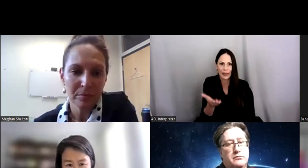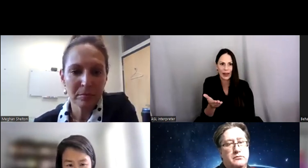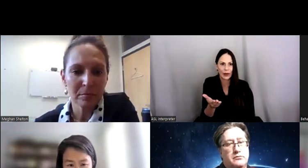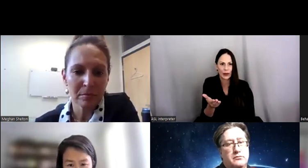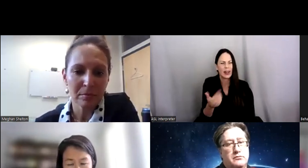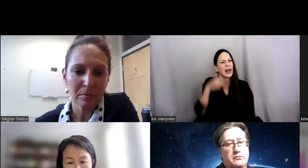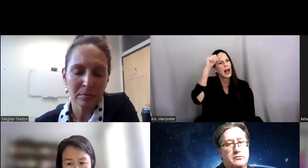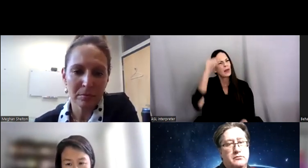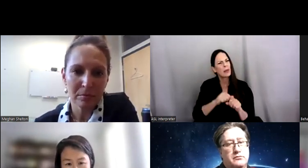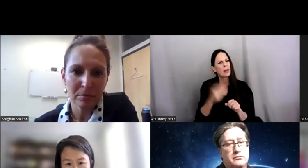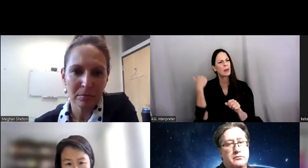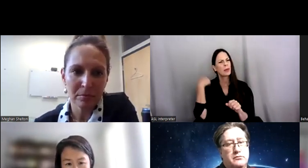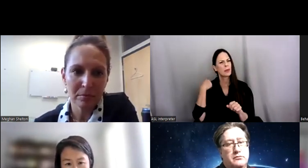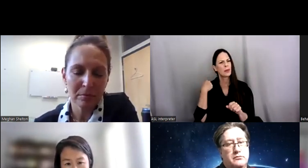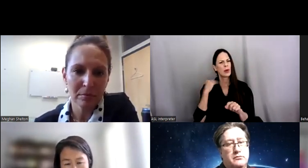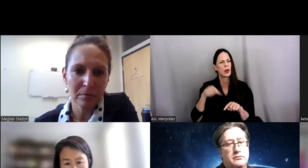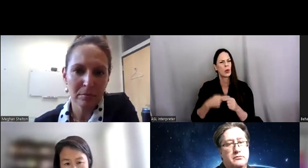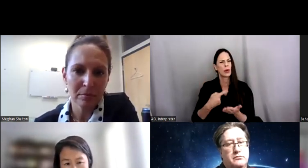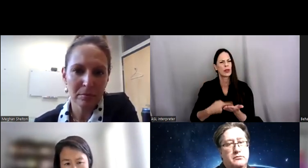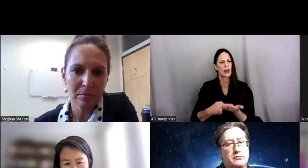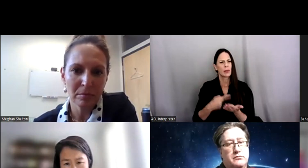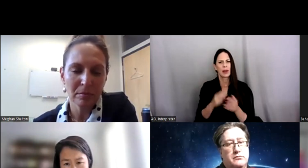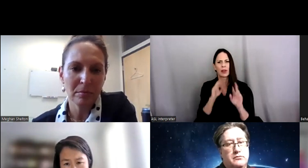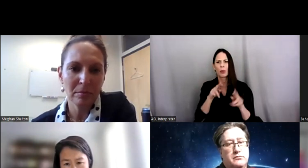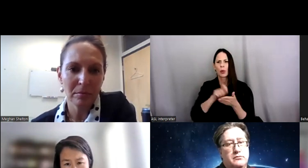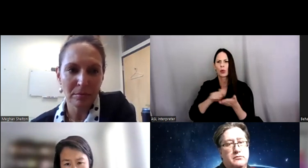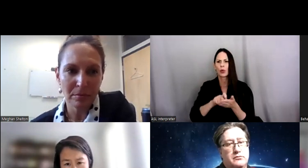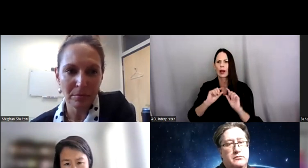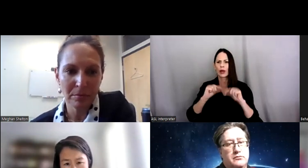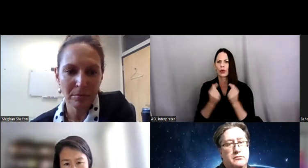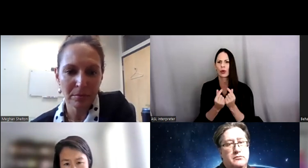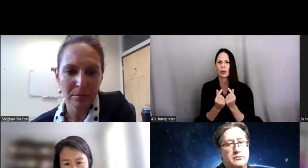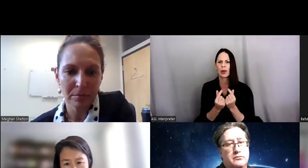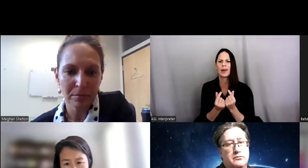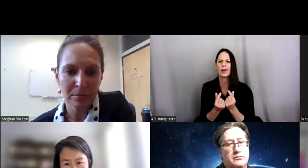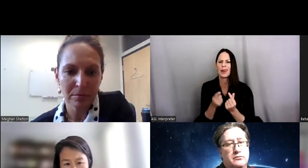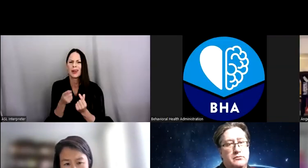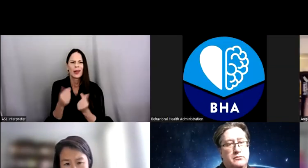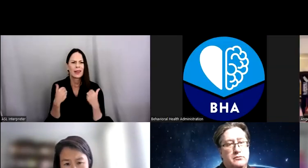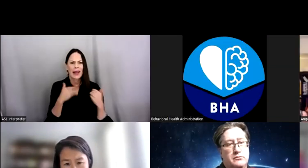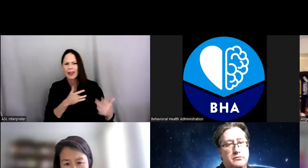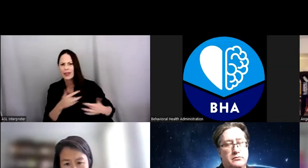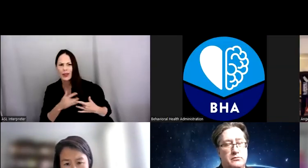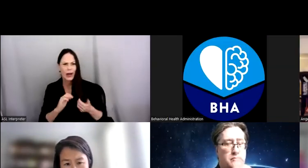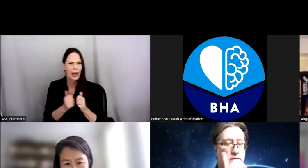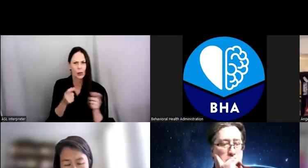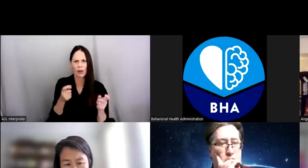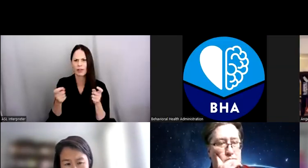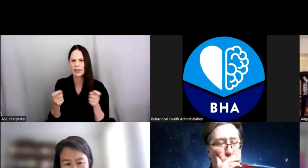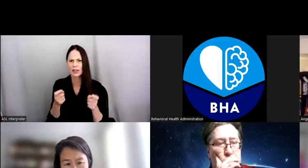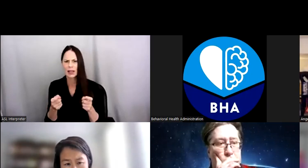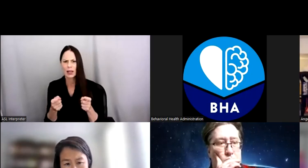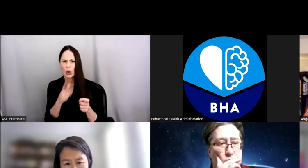report writing group, there was some concern like, how do we facilitate that? And who's gonna like help us